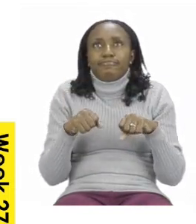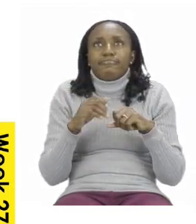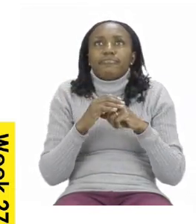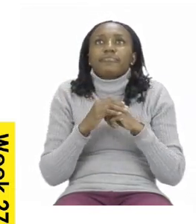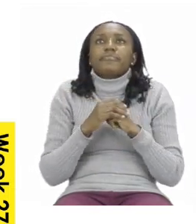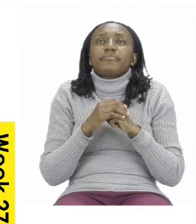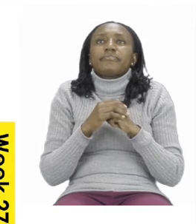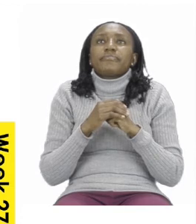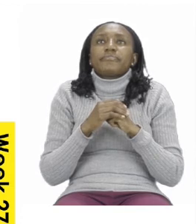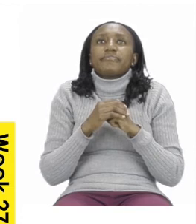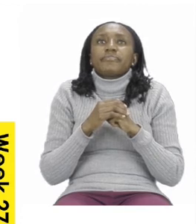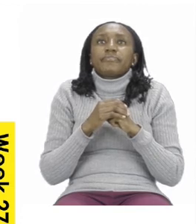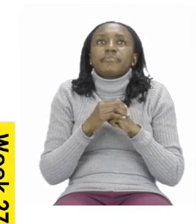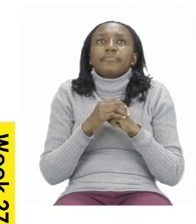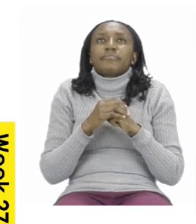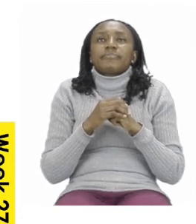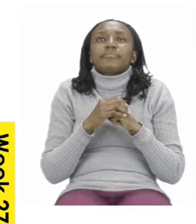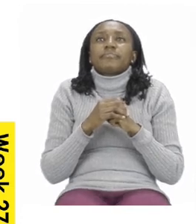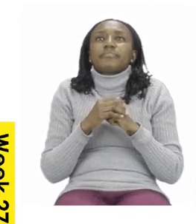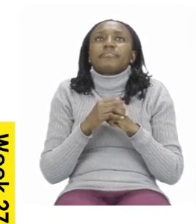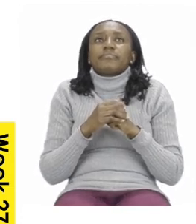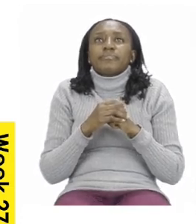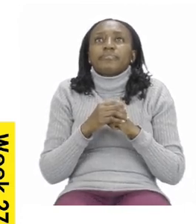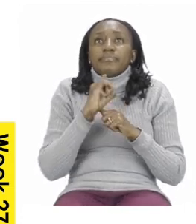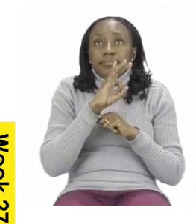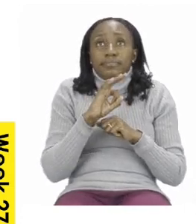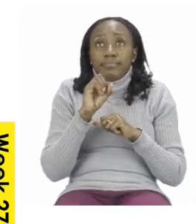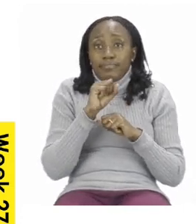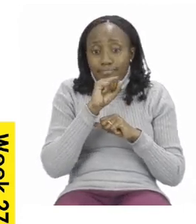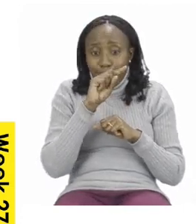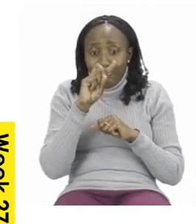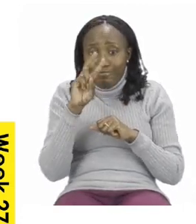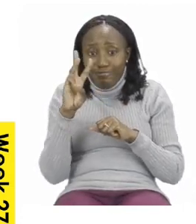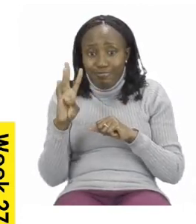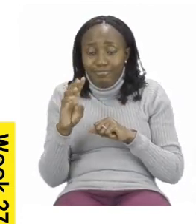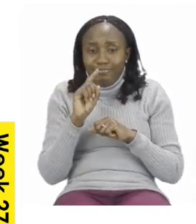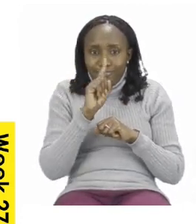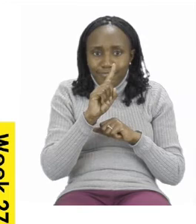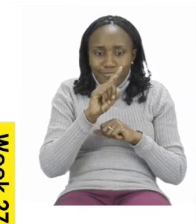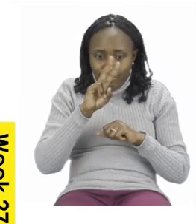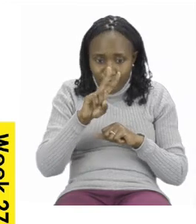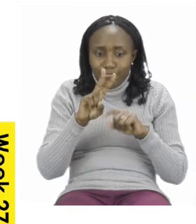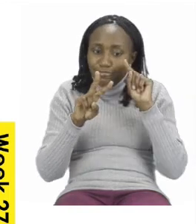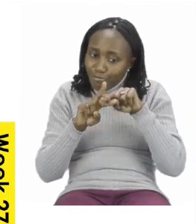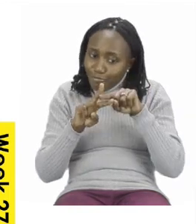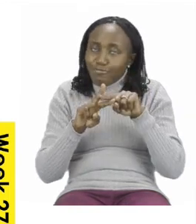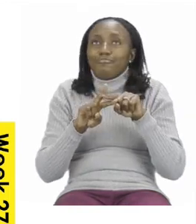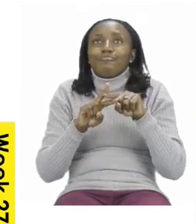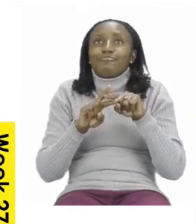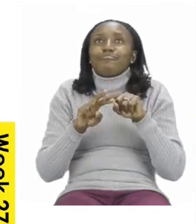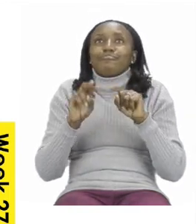So, if we count from 1, if you get to 2, that is the one that you have